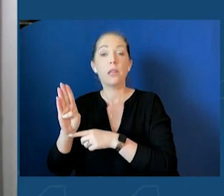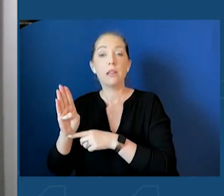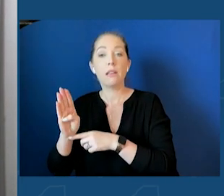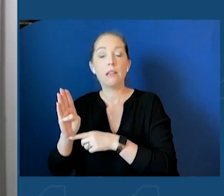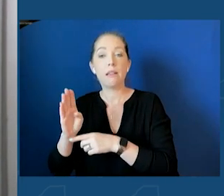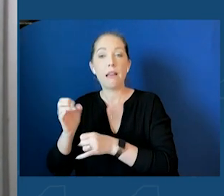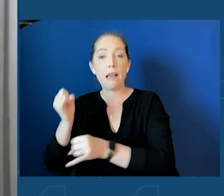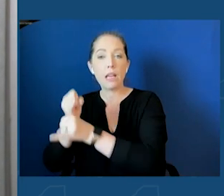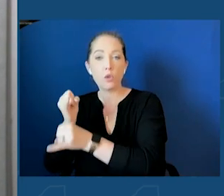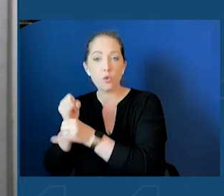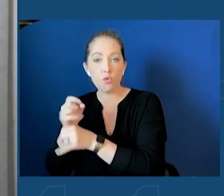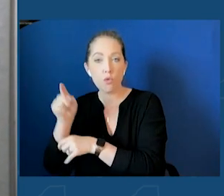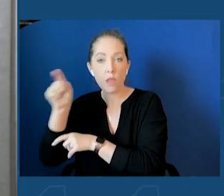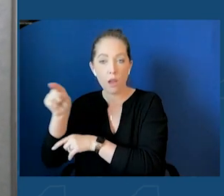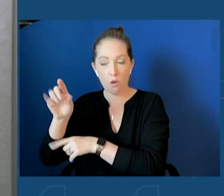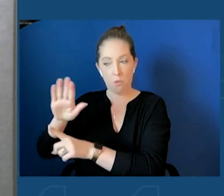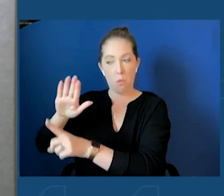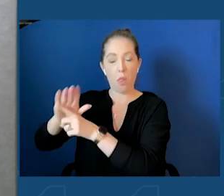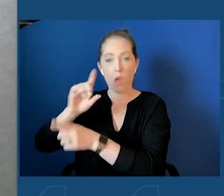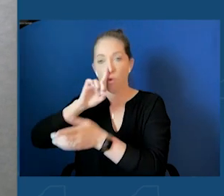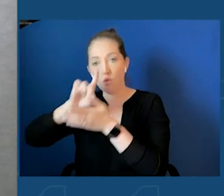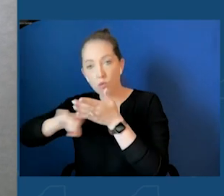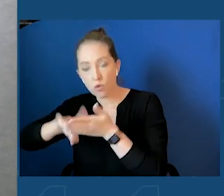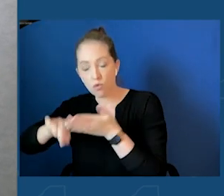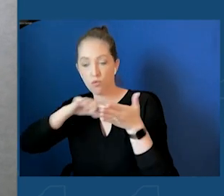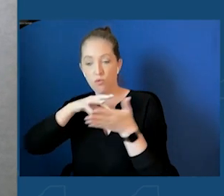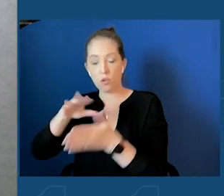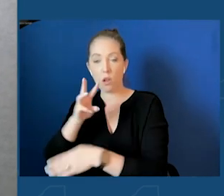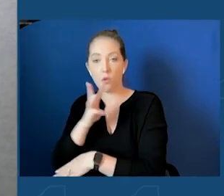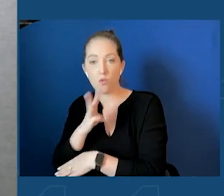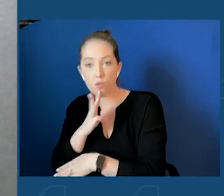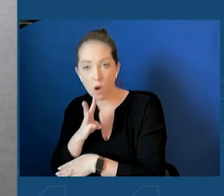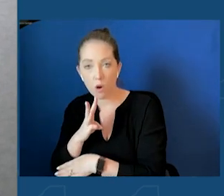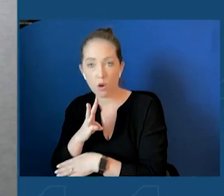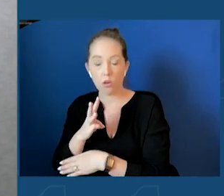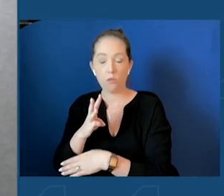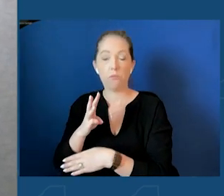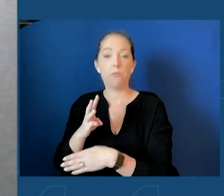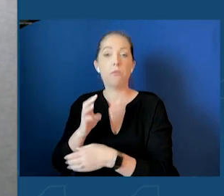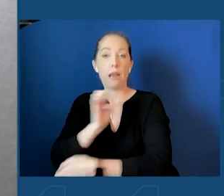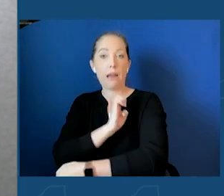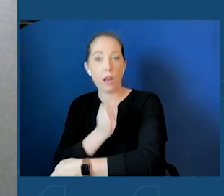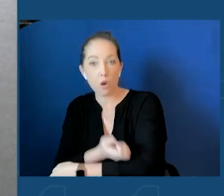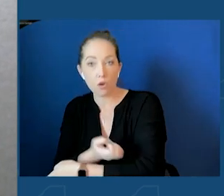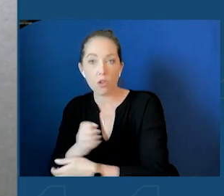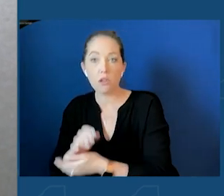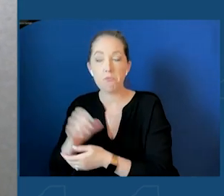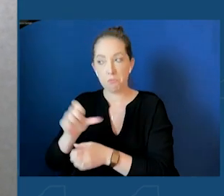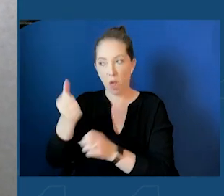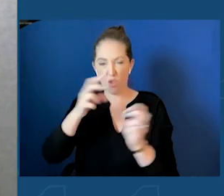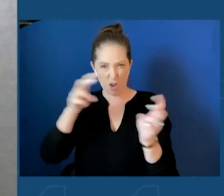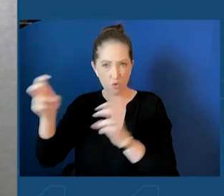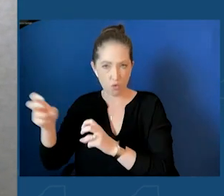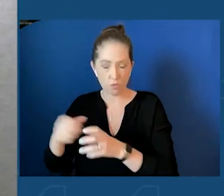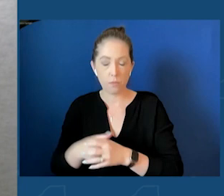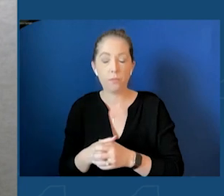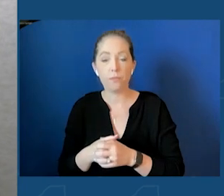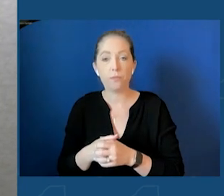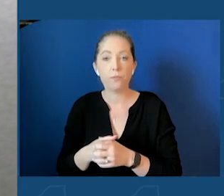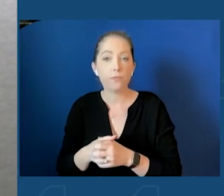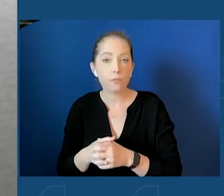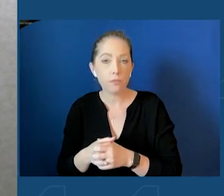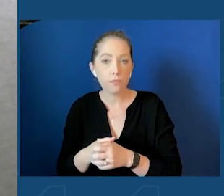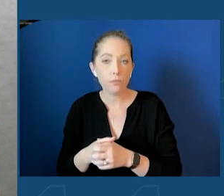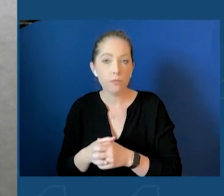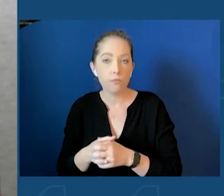researchers study water, renewable energy, pollution, and other pressing issues. It is taking